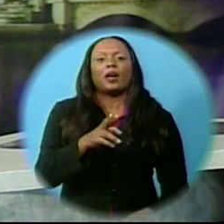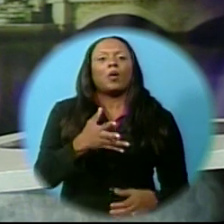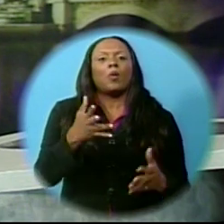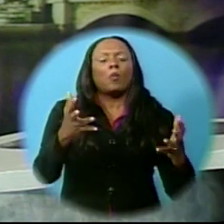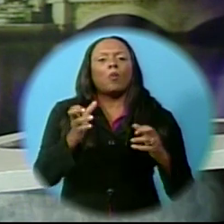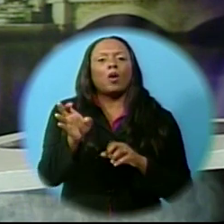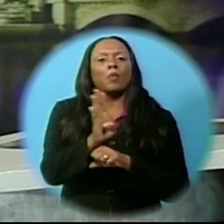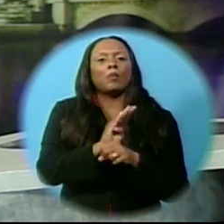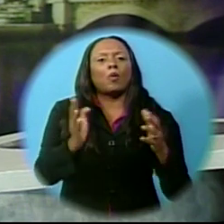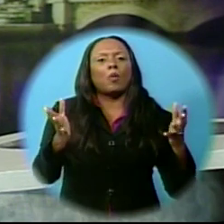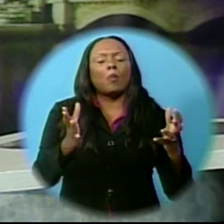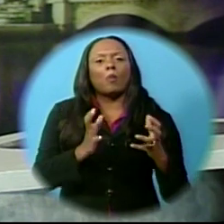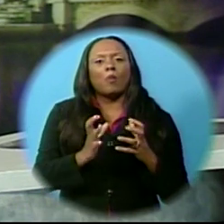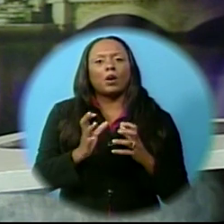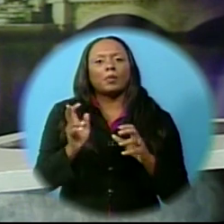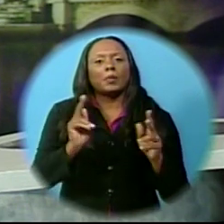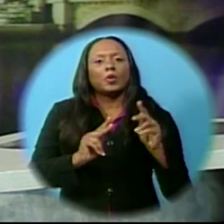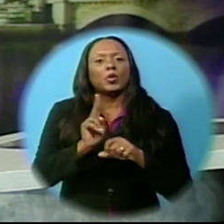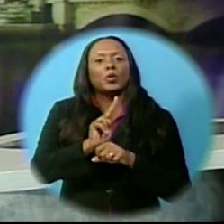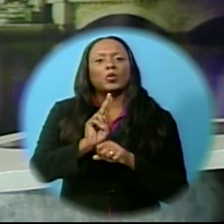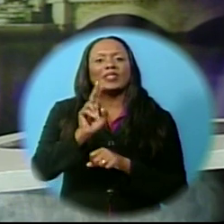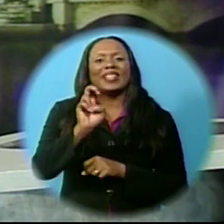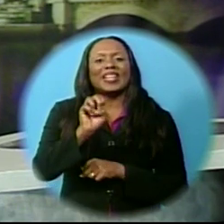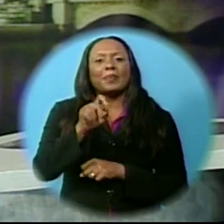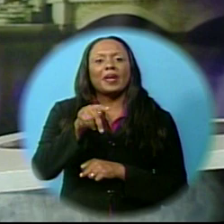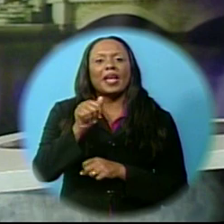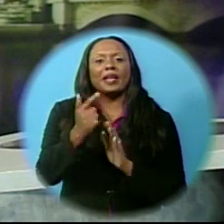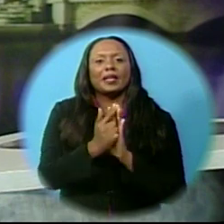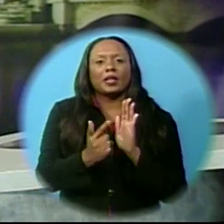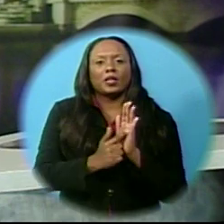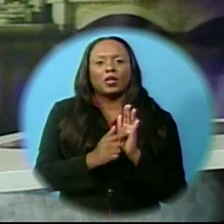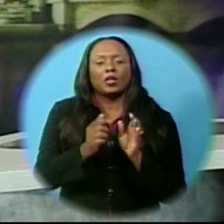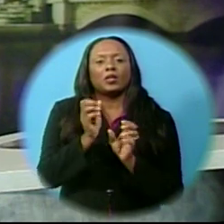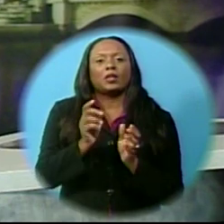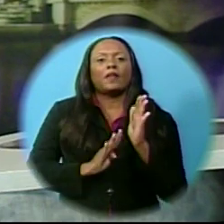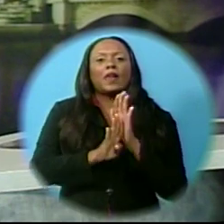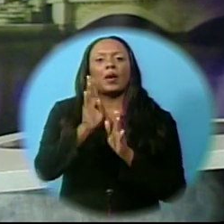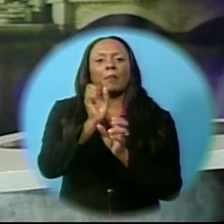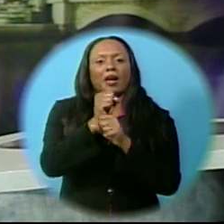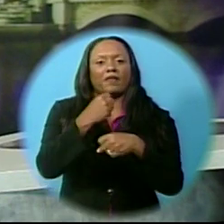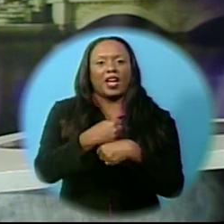to use the EPA legislation as a catalyst to develop manufacturing.